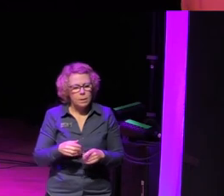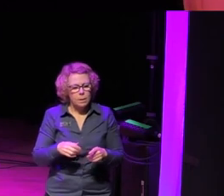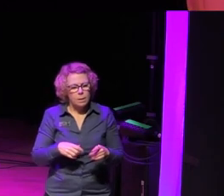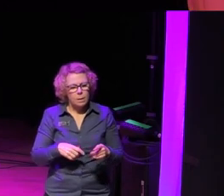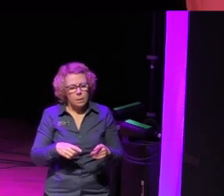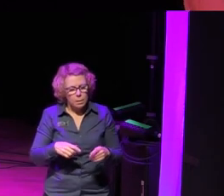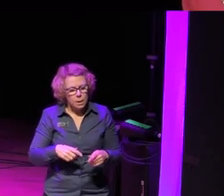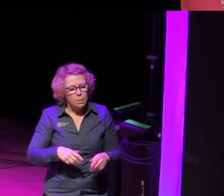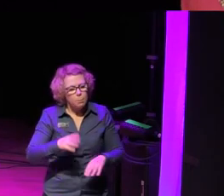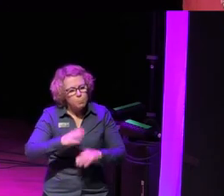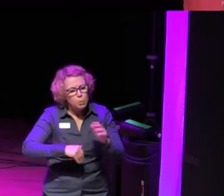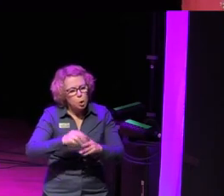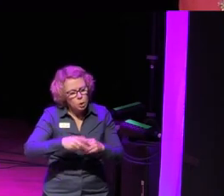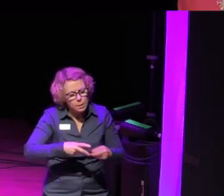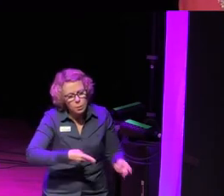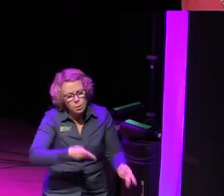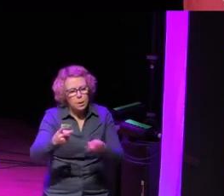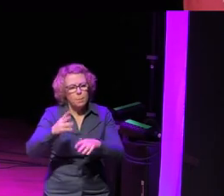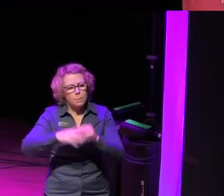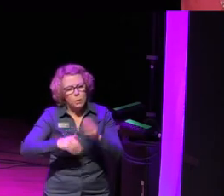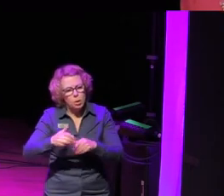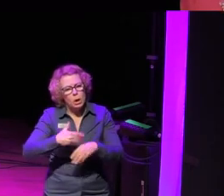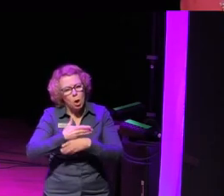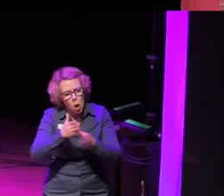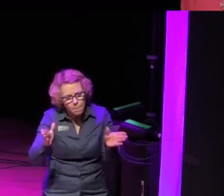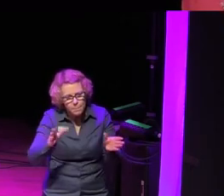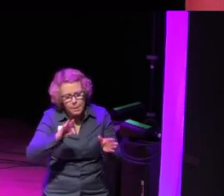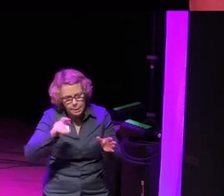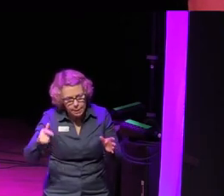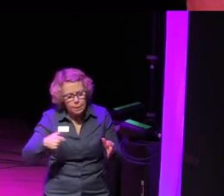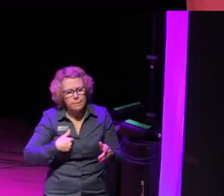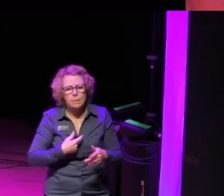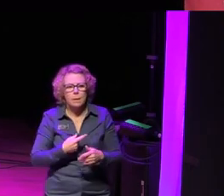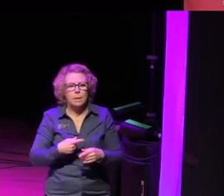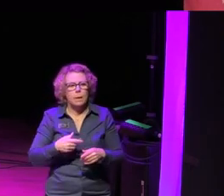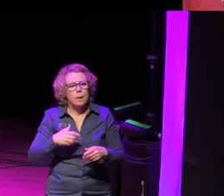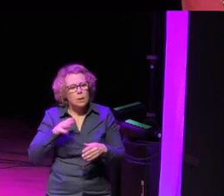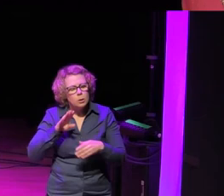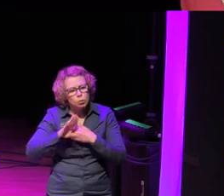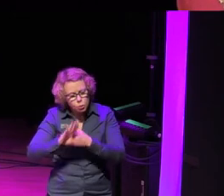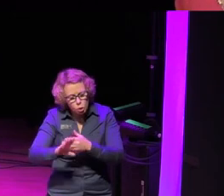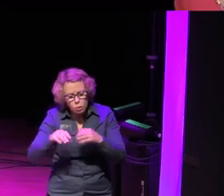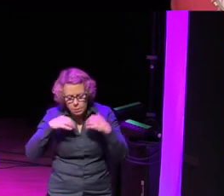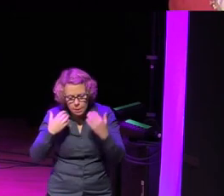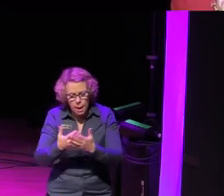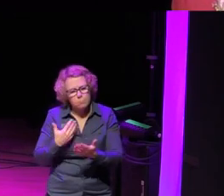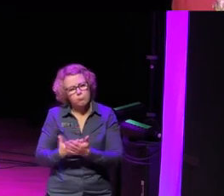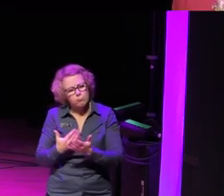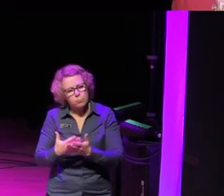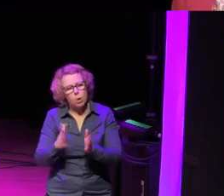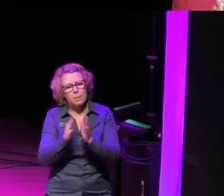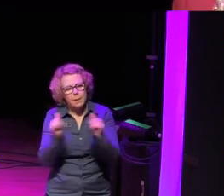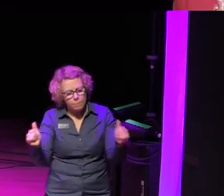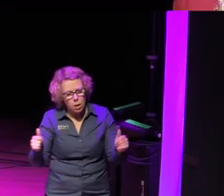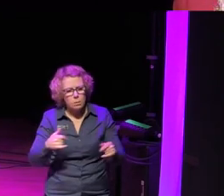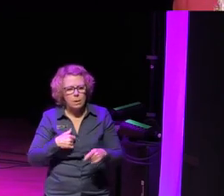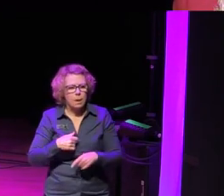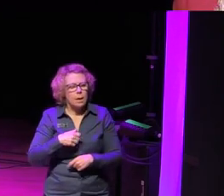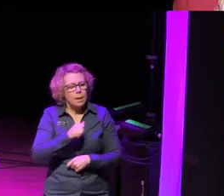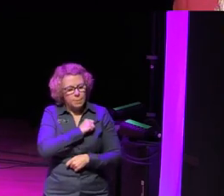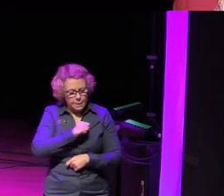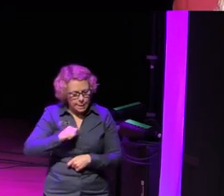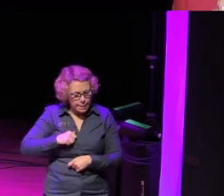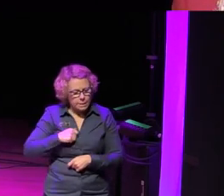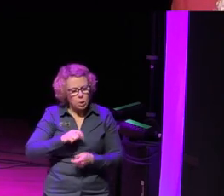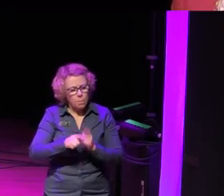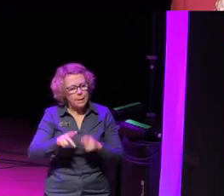build transparency, protect elections, protect the freedom of speech and freedom of assembly, hold governments to account. We have